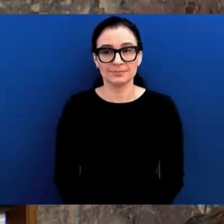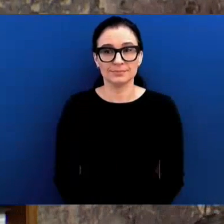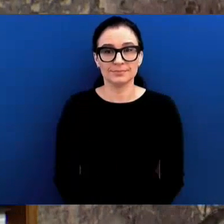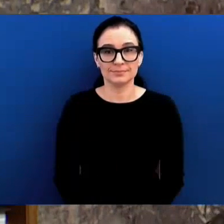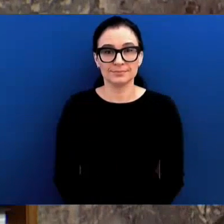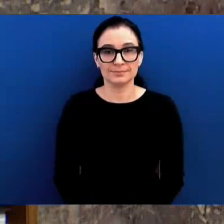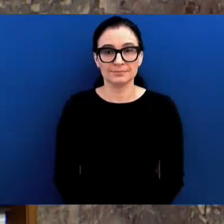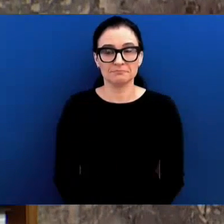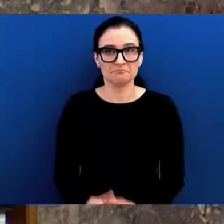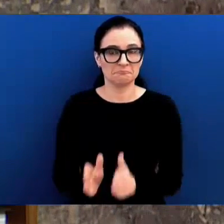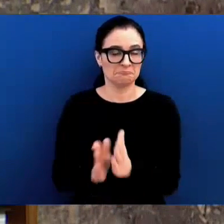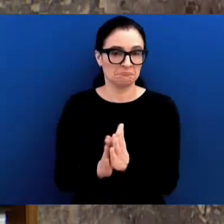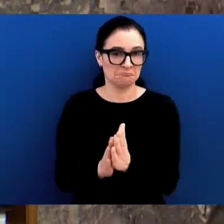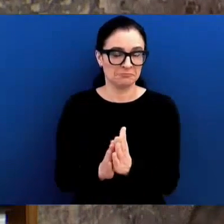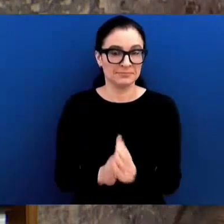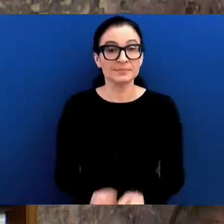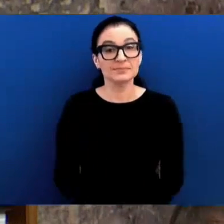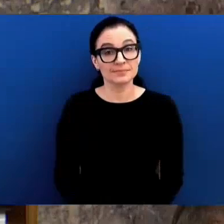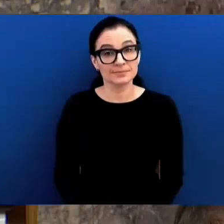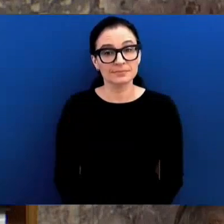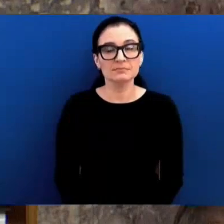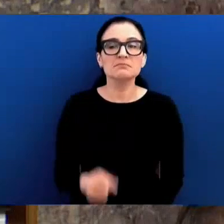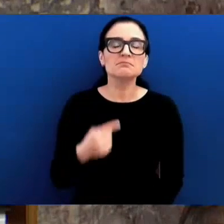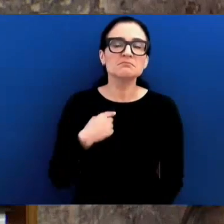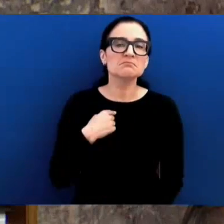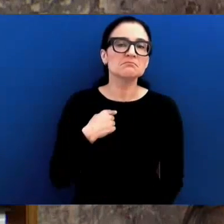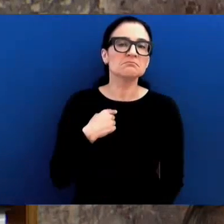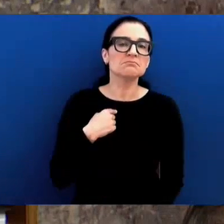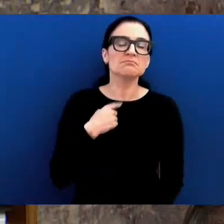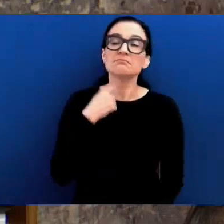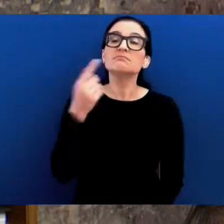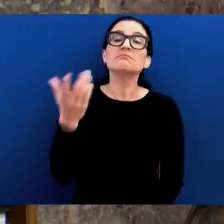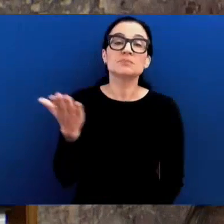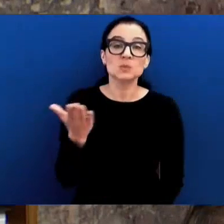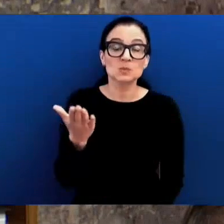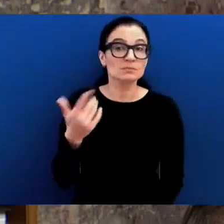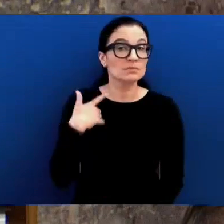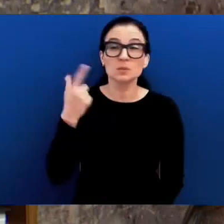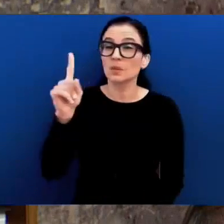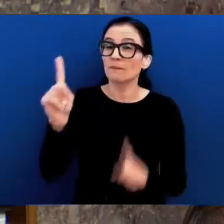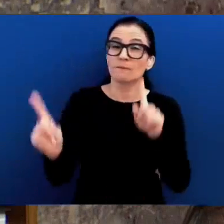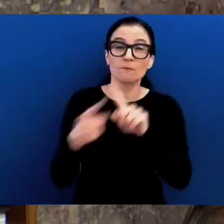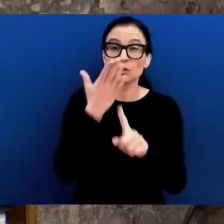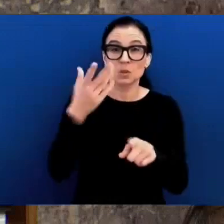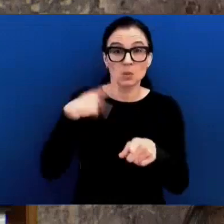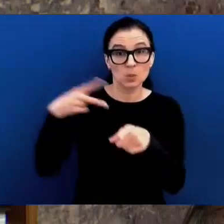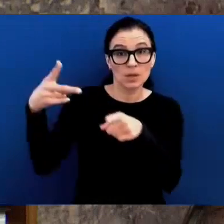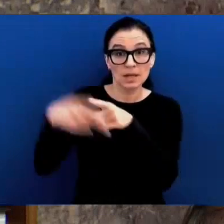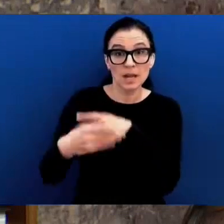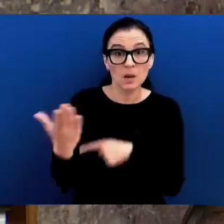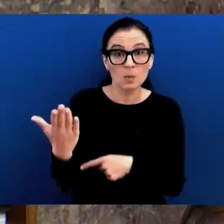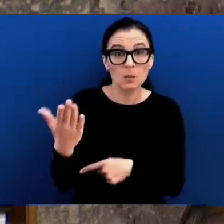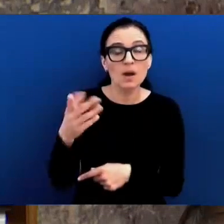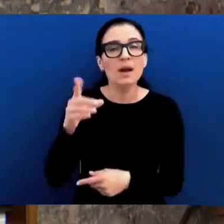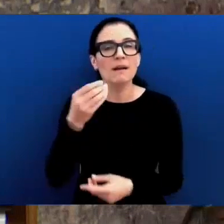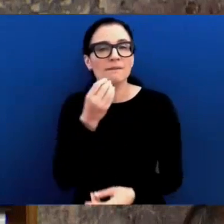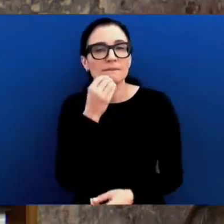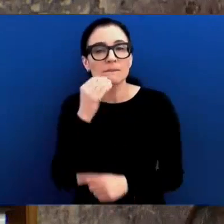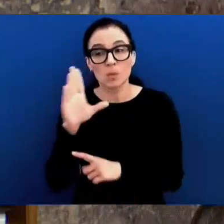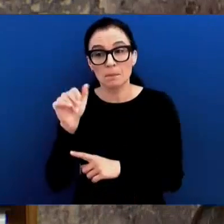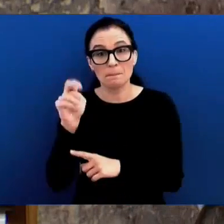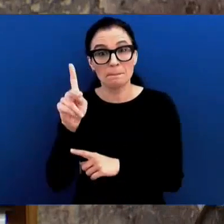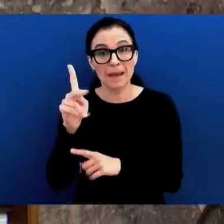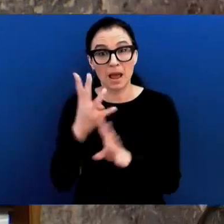I'll tell you the first thing we'd cut. We'd cut the 60% increase in the food bank lineups that have happened under their watch because of